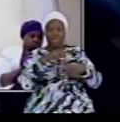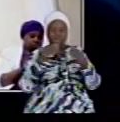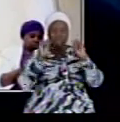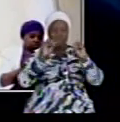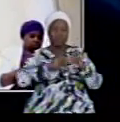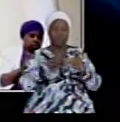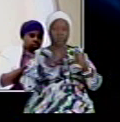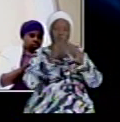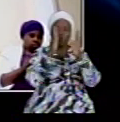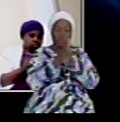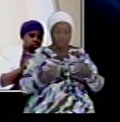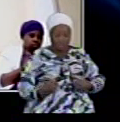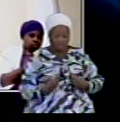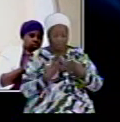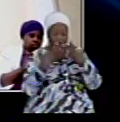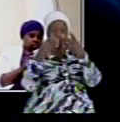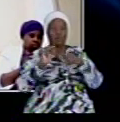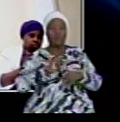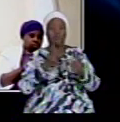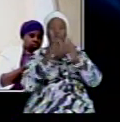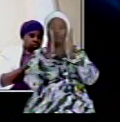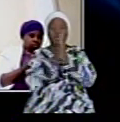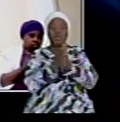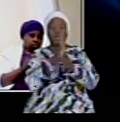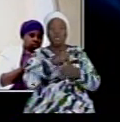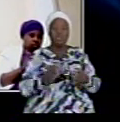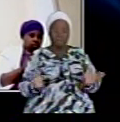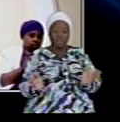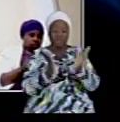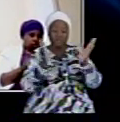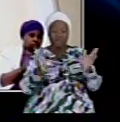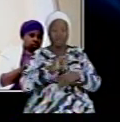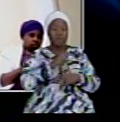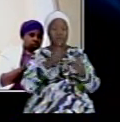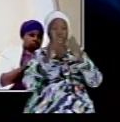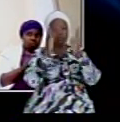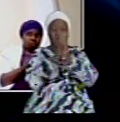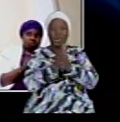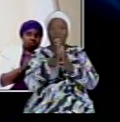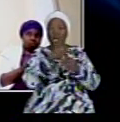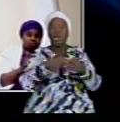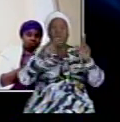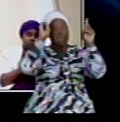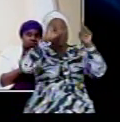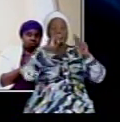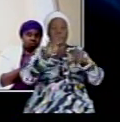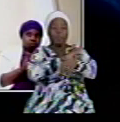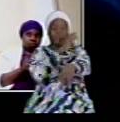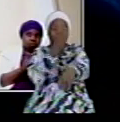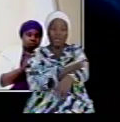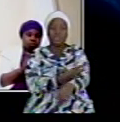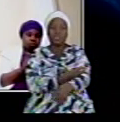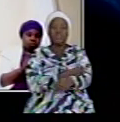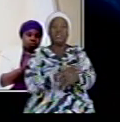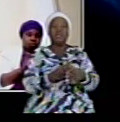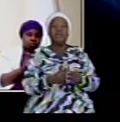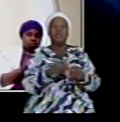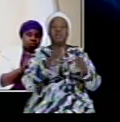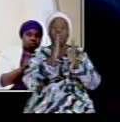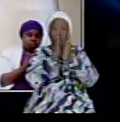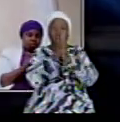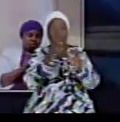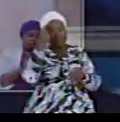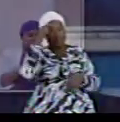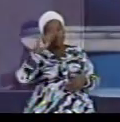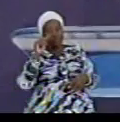He inspires us to pray. He stirs us up to pray. And he is the mighty intercessor.